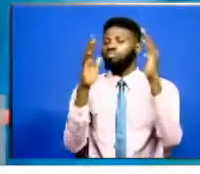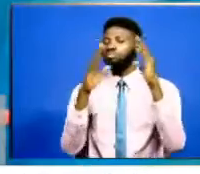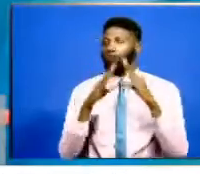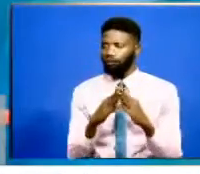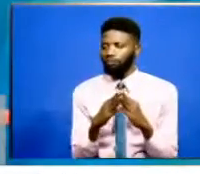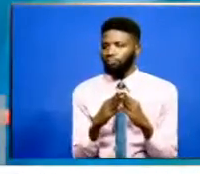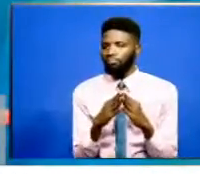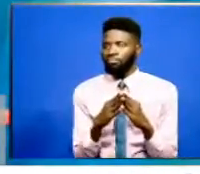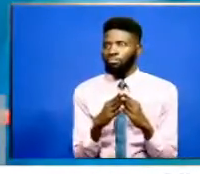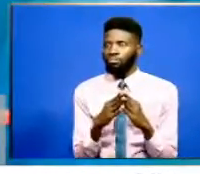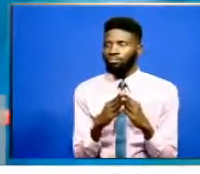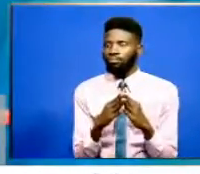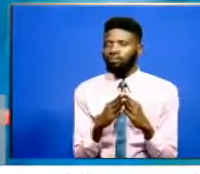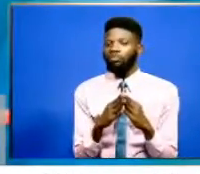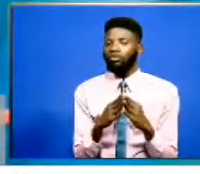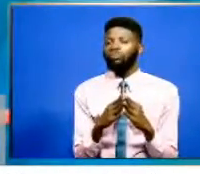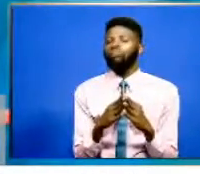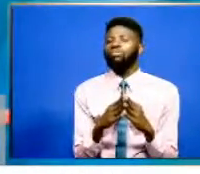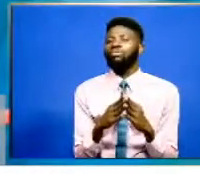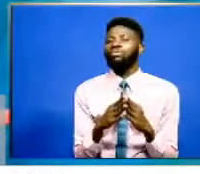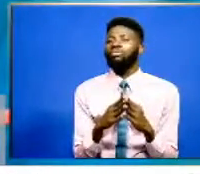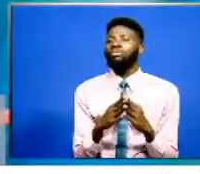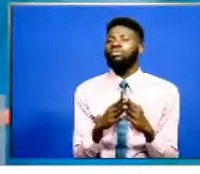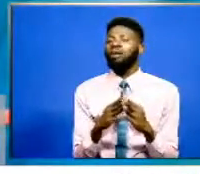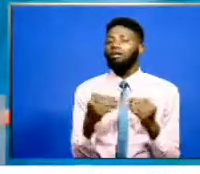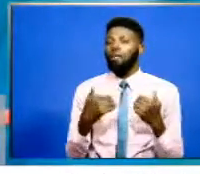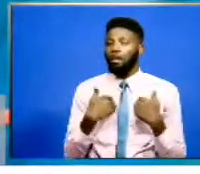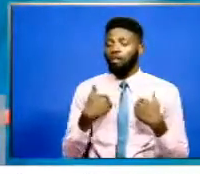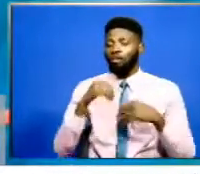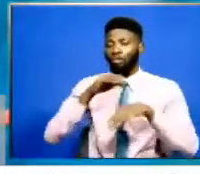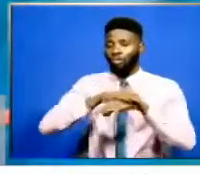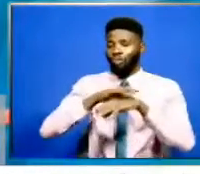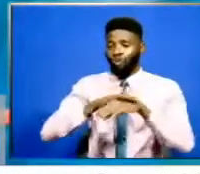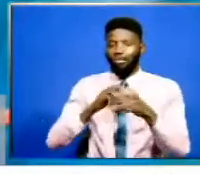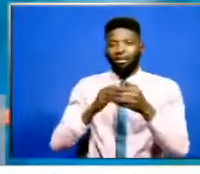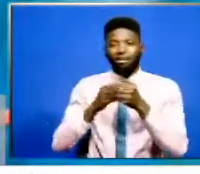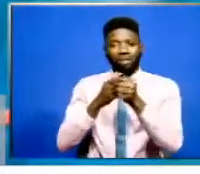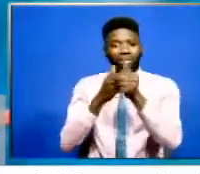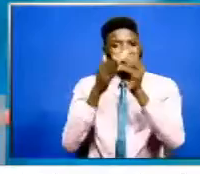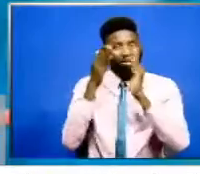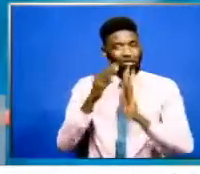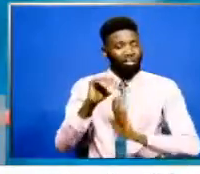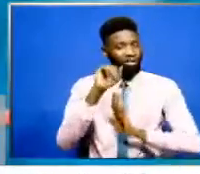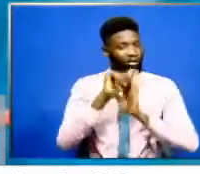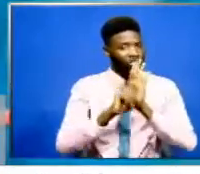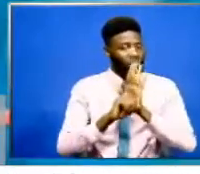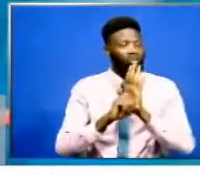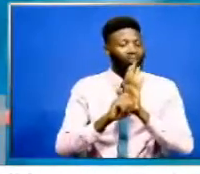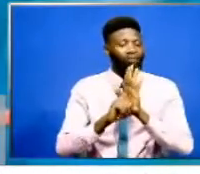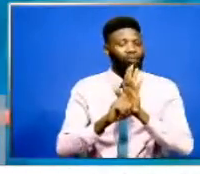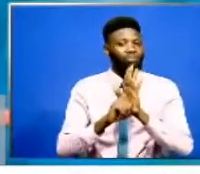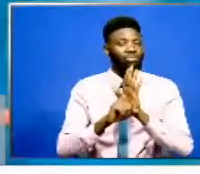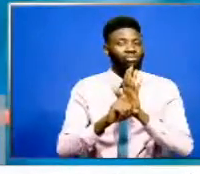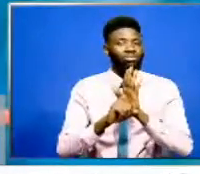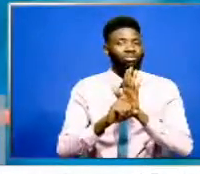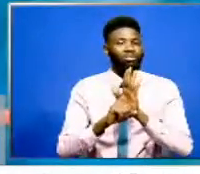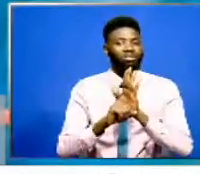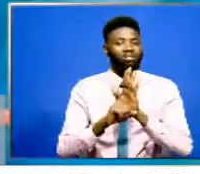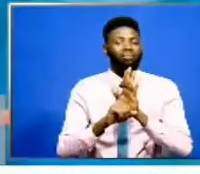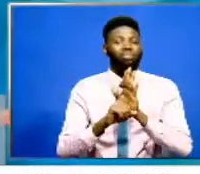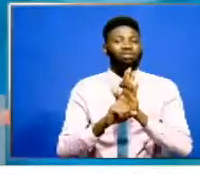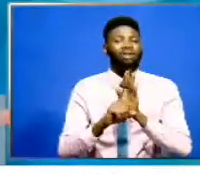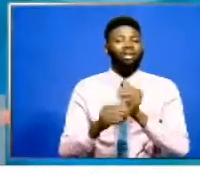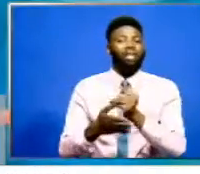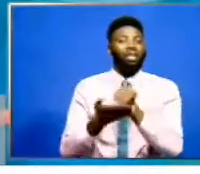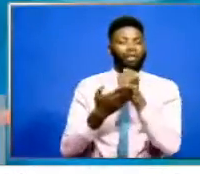Kenya taking the leadership on that, and good leadership to really help on the preparation of